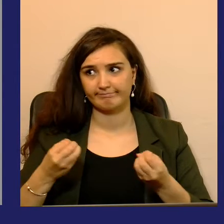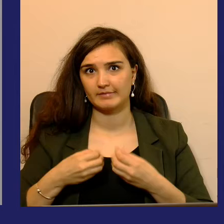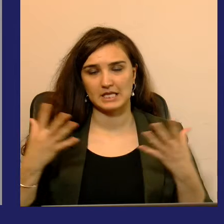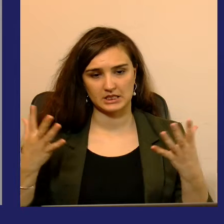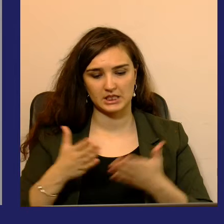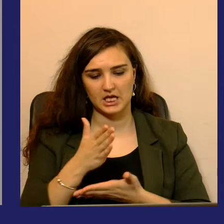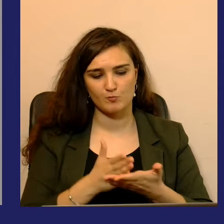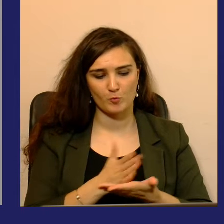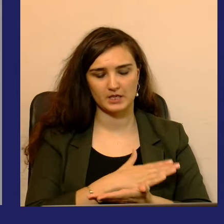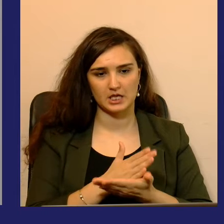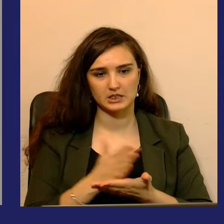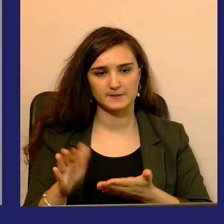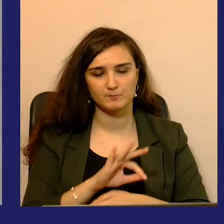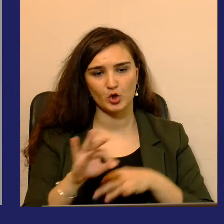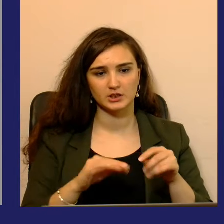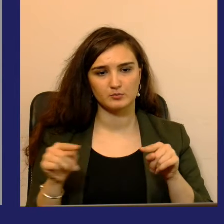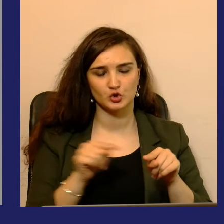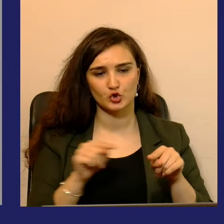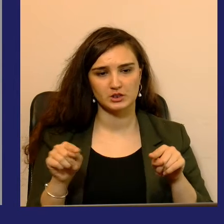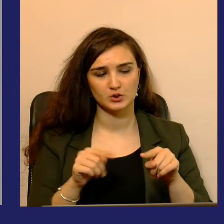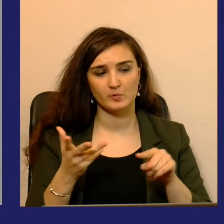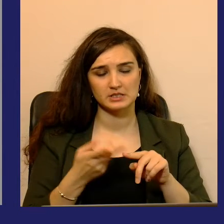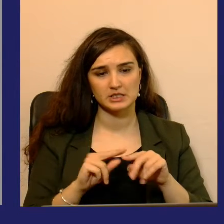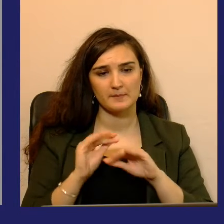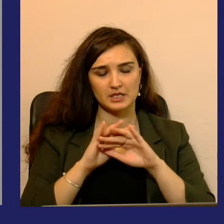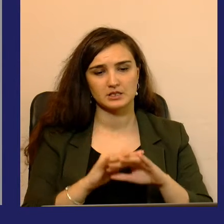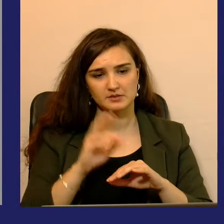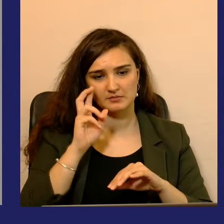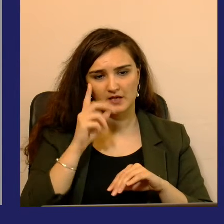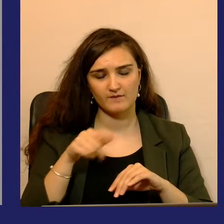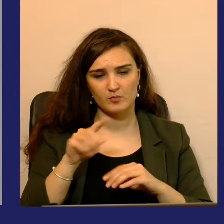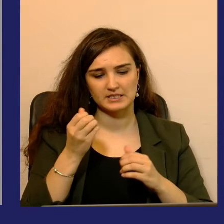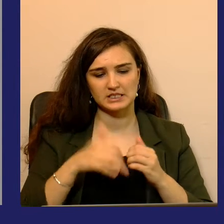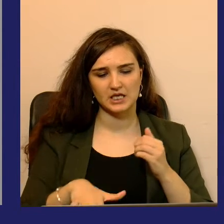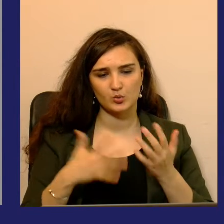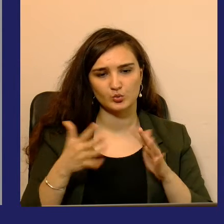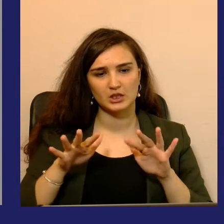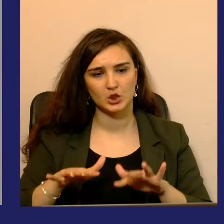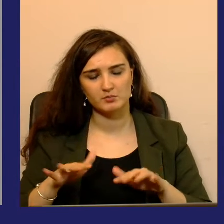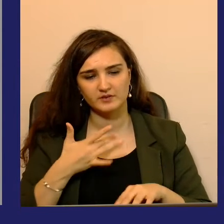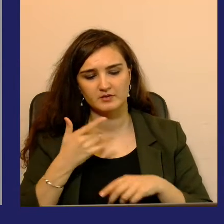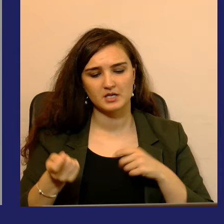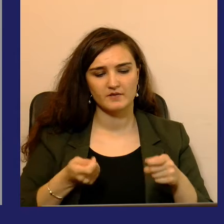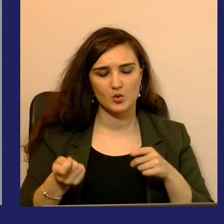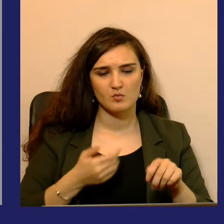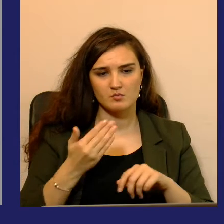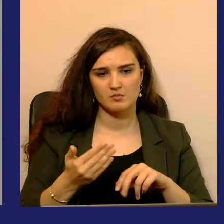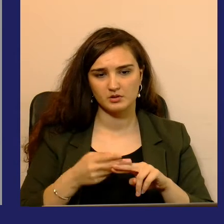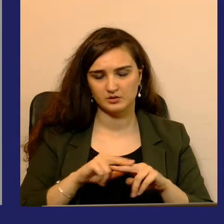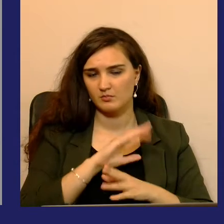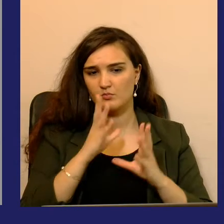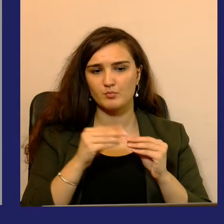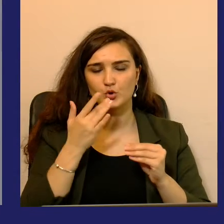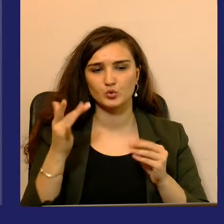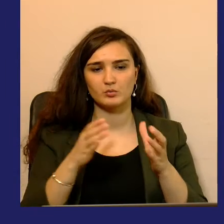by the state and local self-government budgets and activities of political parties and